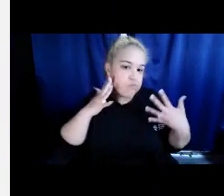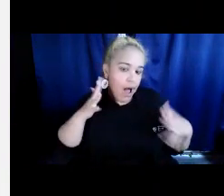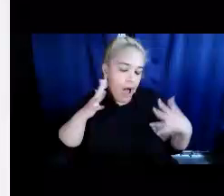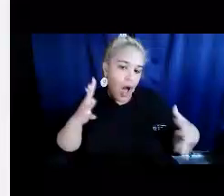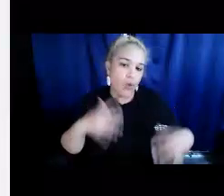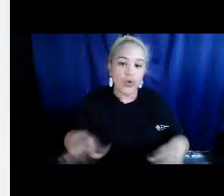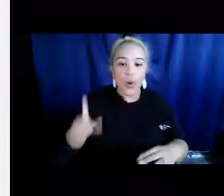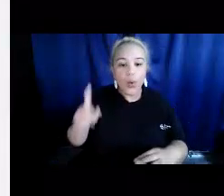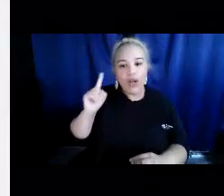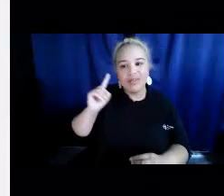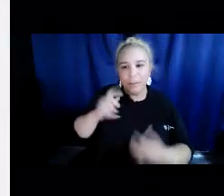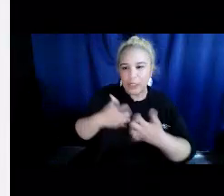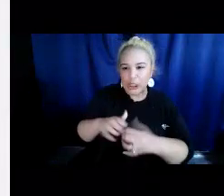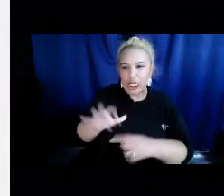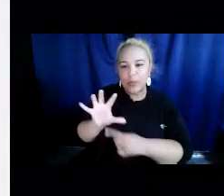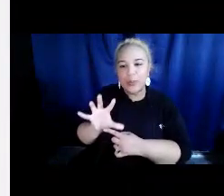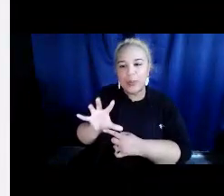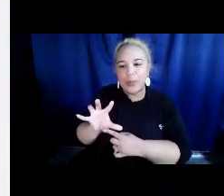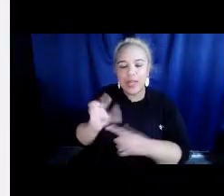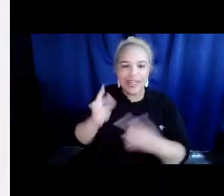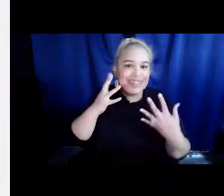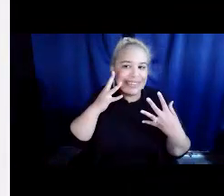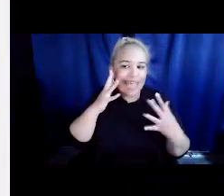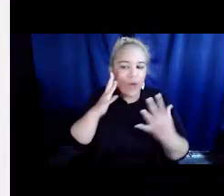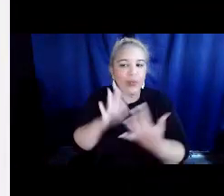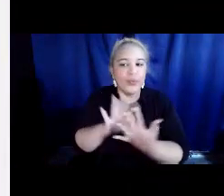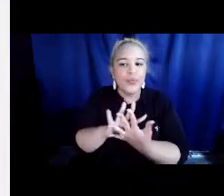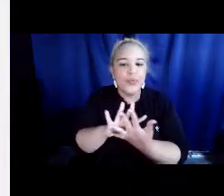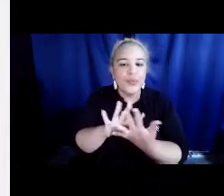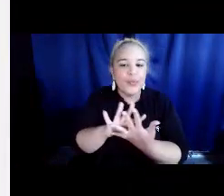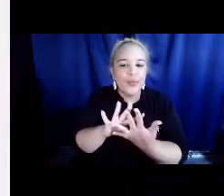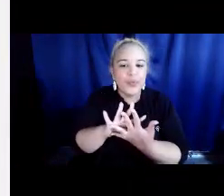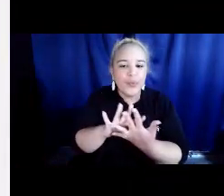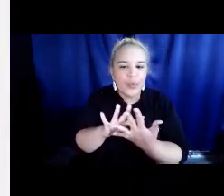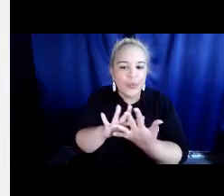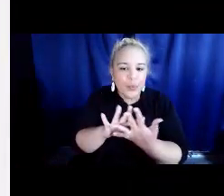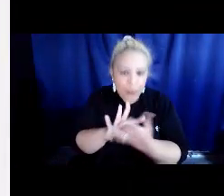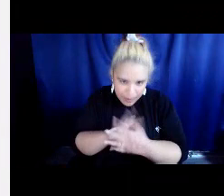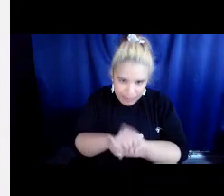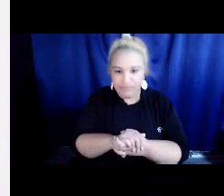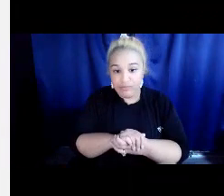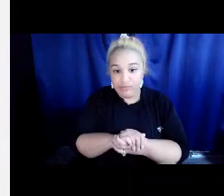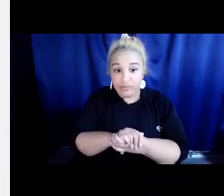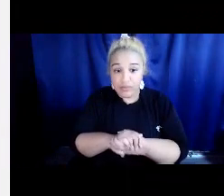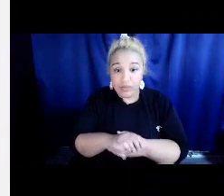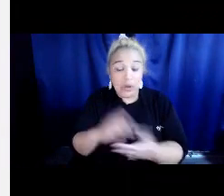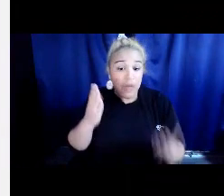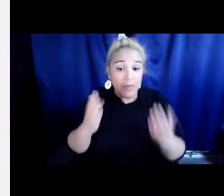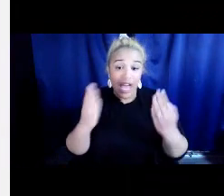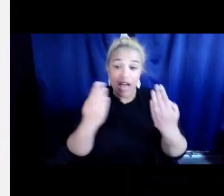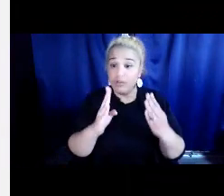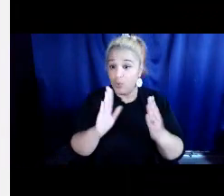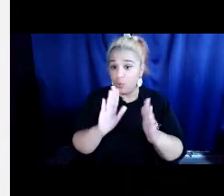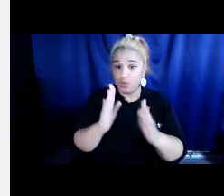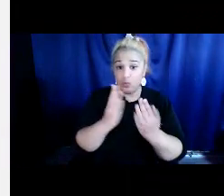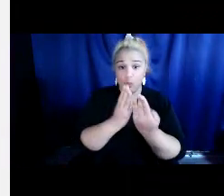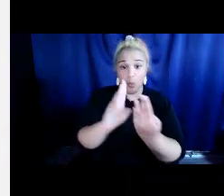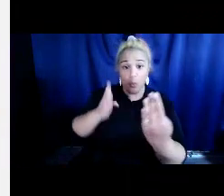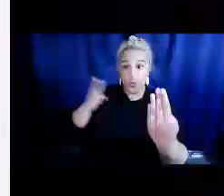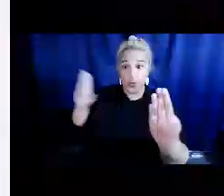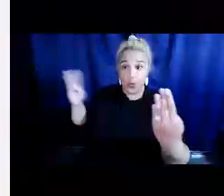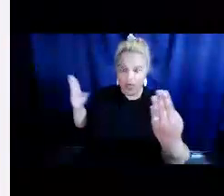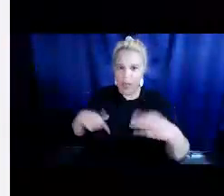ago. So flexibility, which is a universal design principle, is key. It's important to provide adjustable lighting,